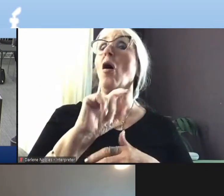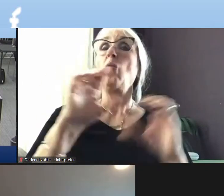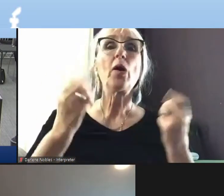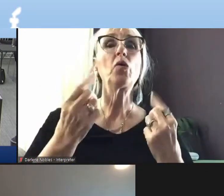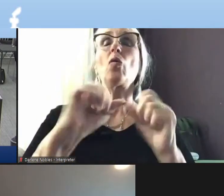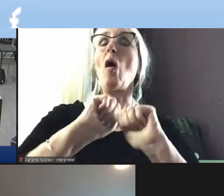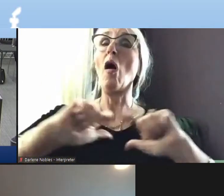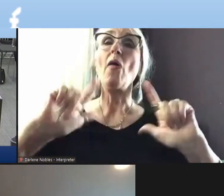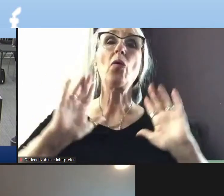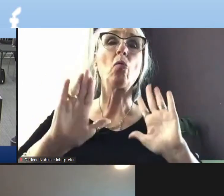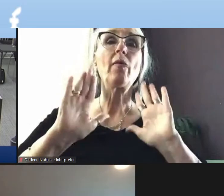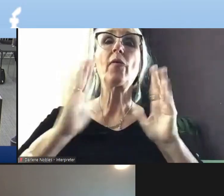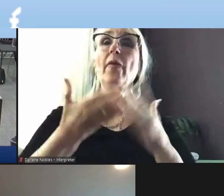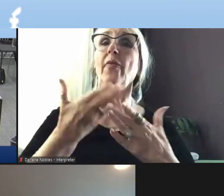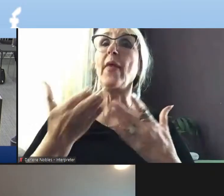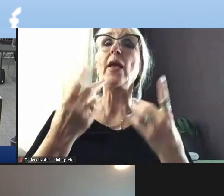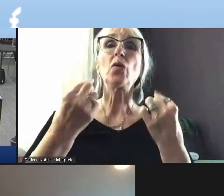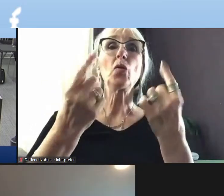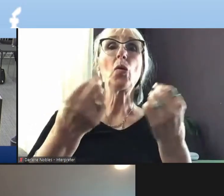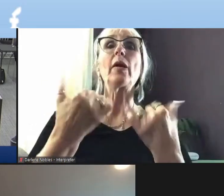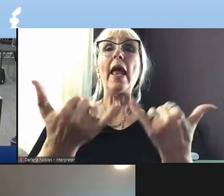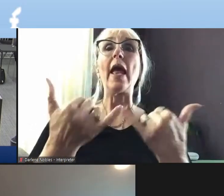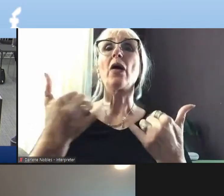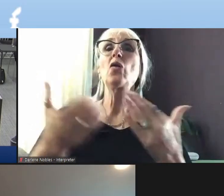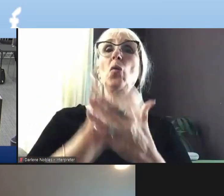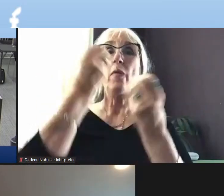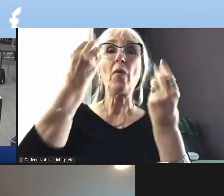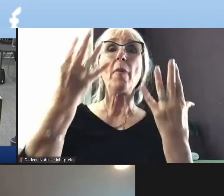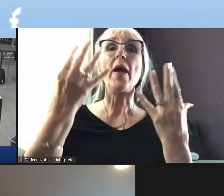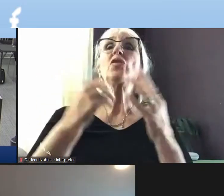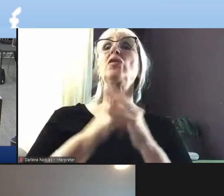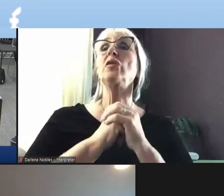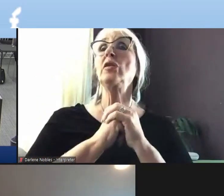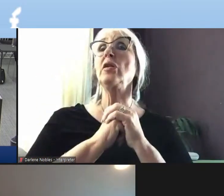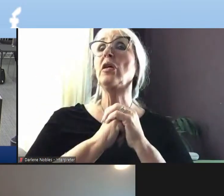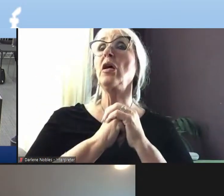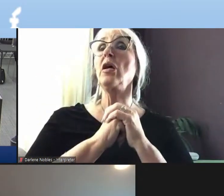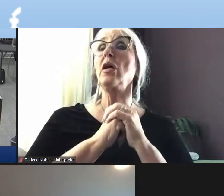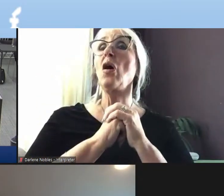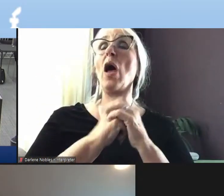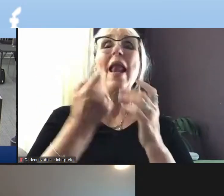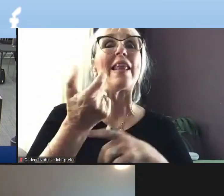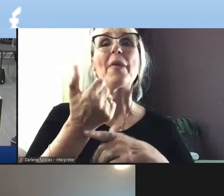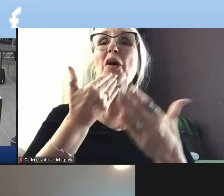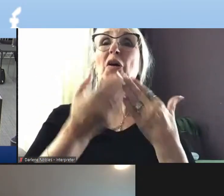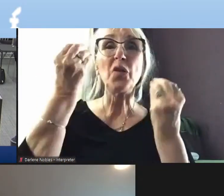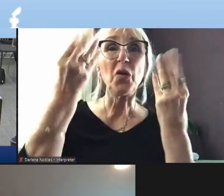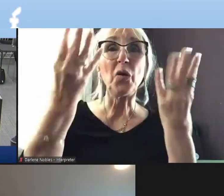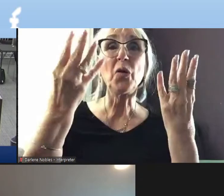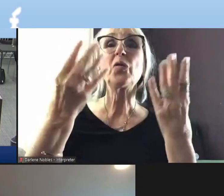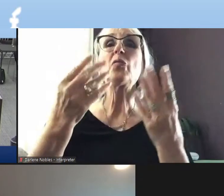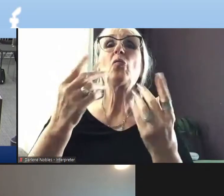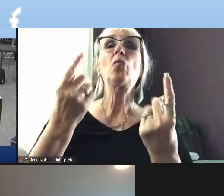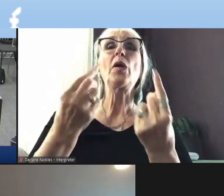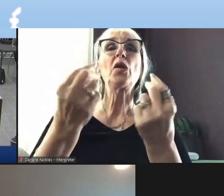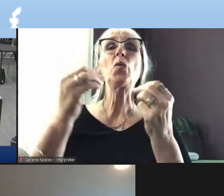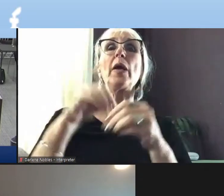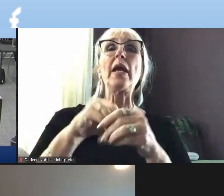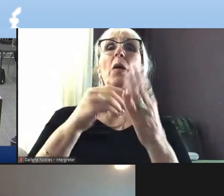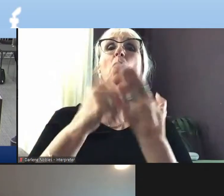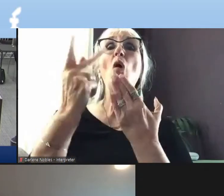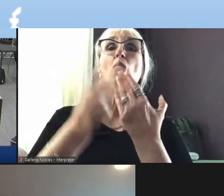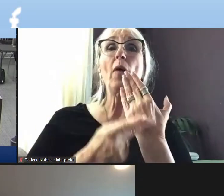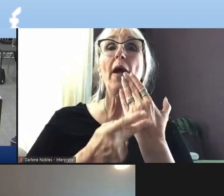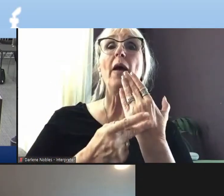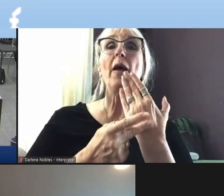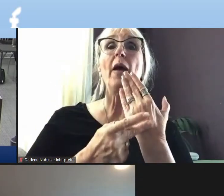So just to give you an update on just a little bit of good news that we've done in our program, I've got a couple stories